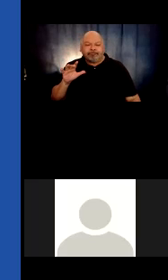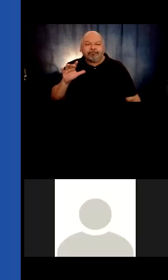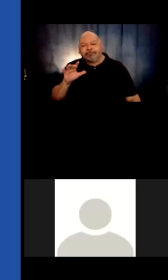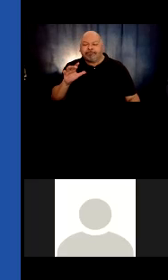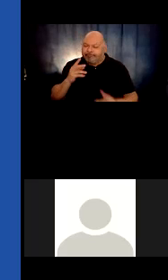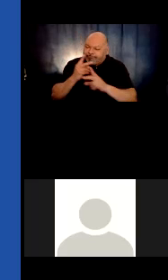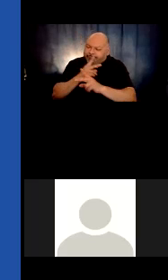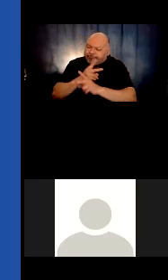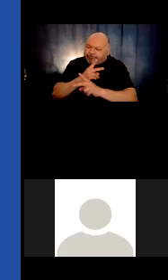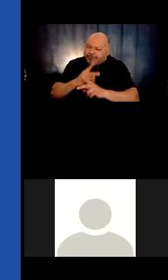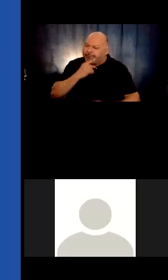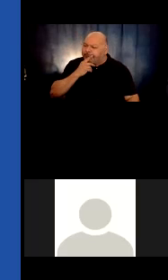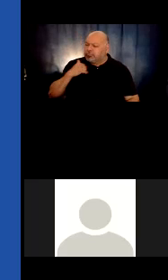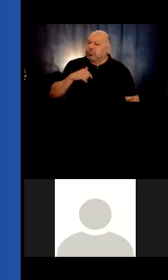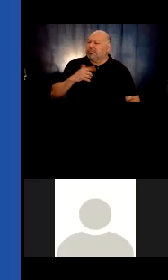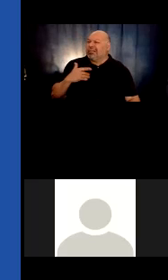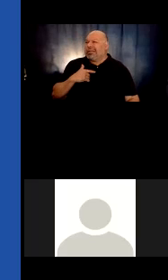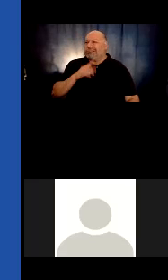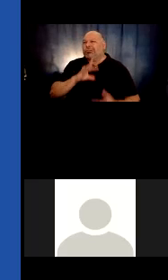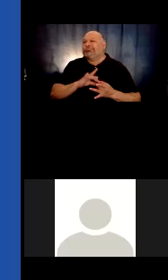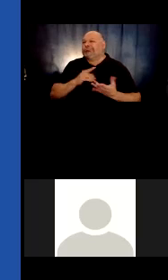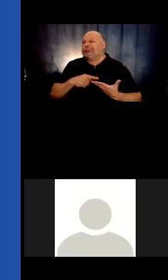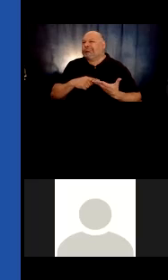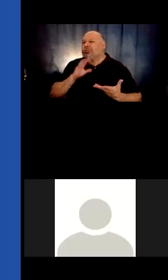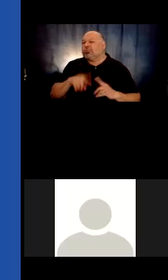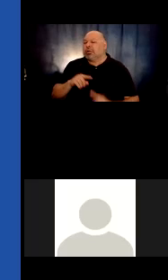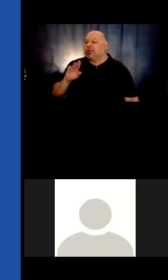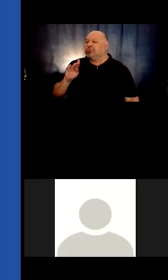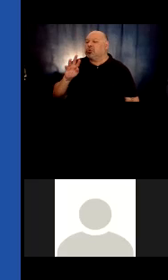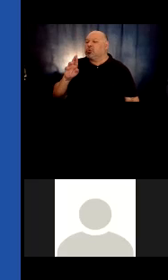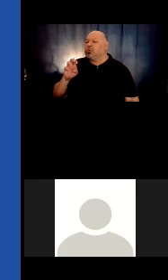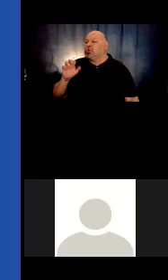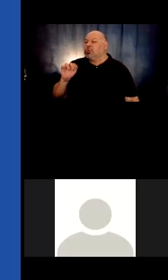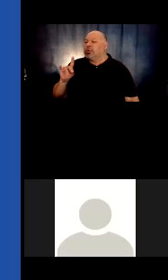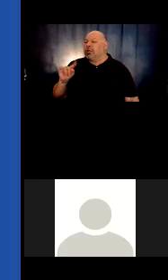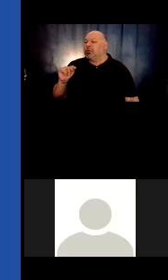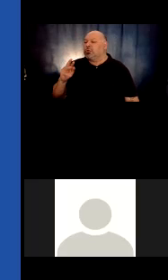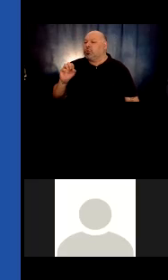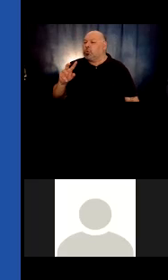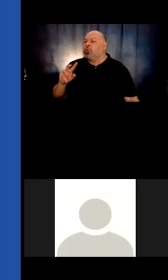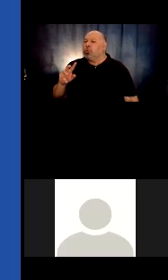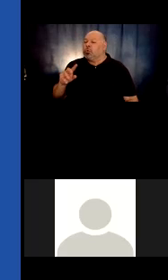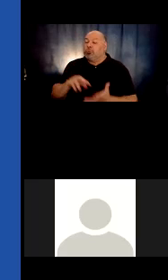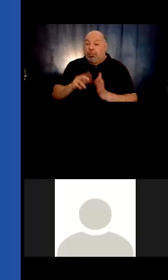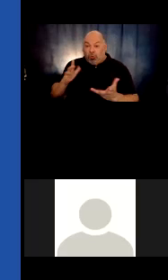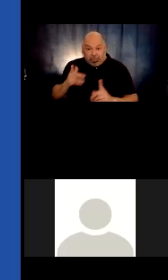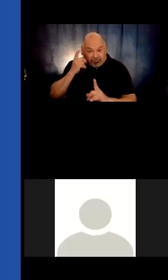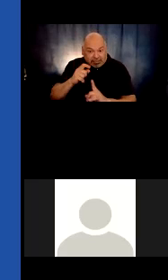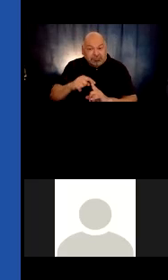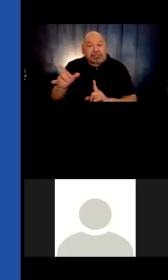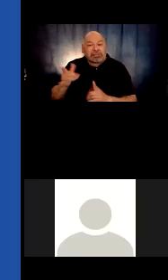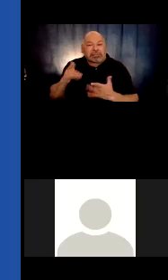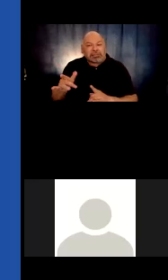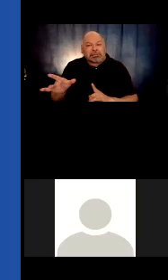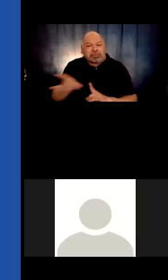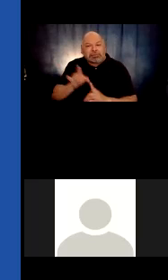calculate better? We get a lot of talk about the breakthrough cases. This is a little bit of a follow-up to what John had just asked. Is there